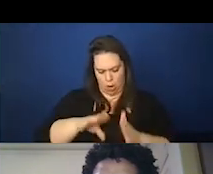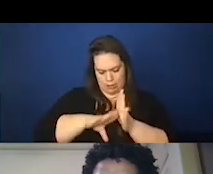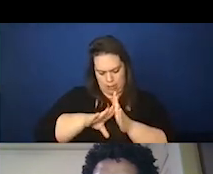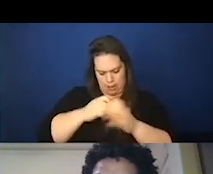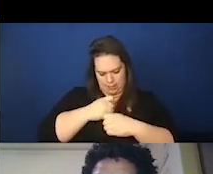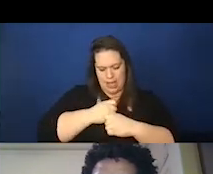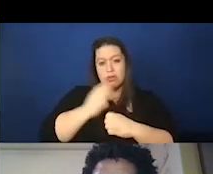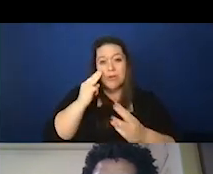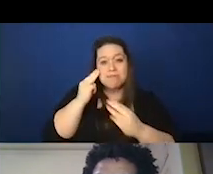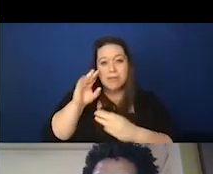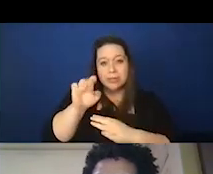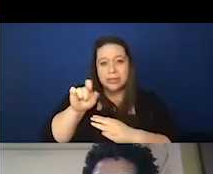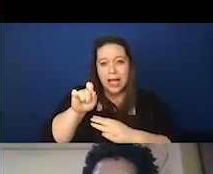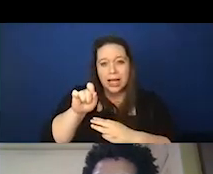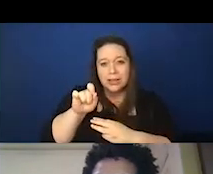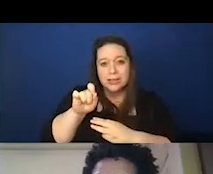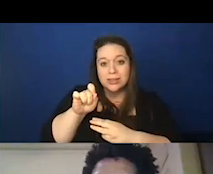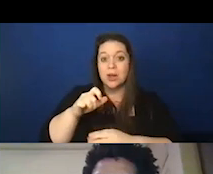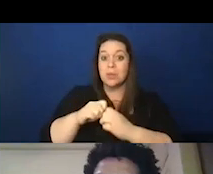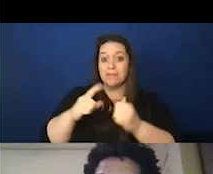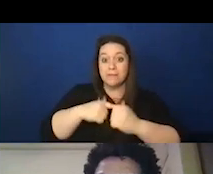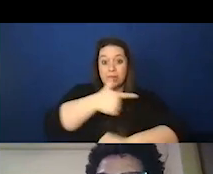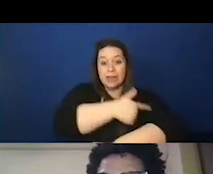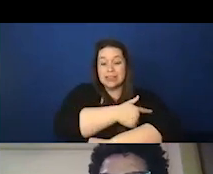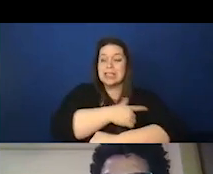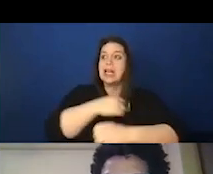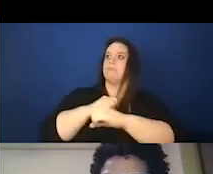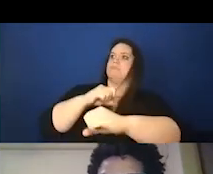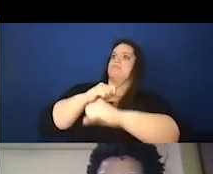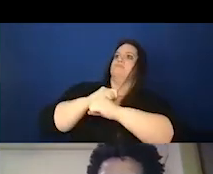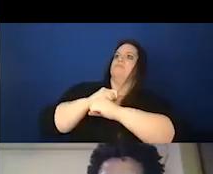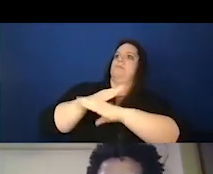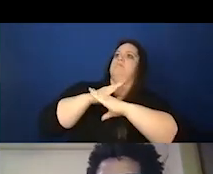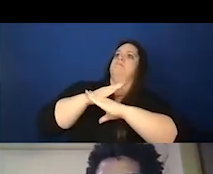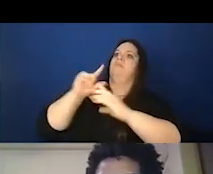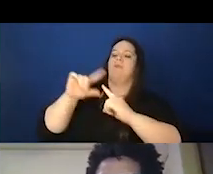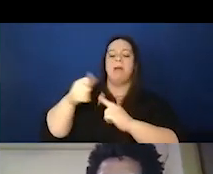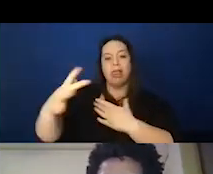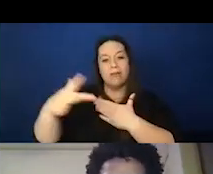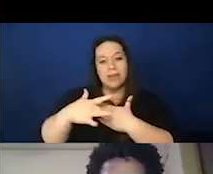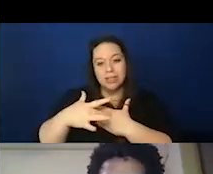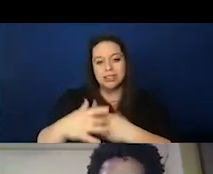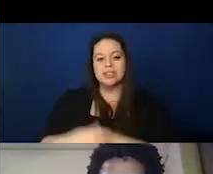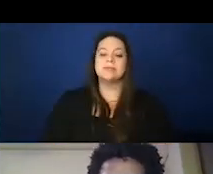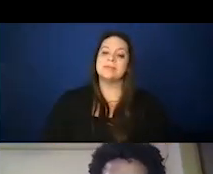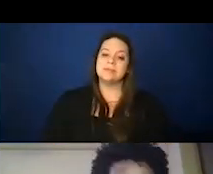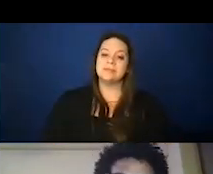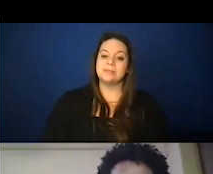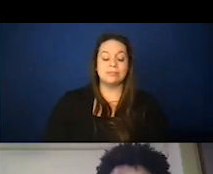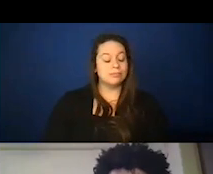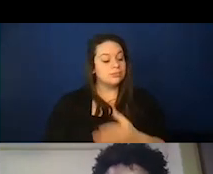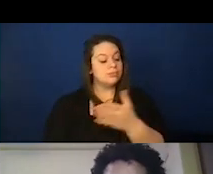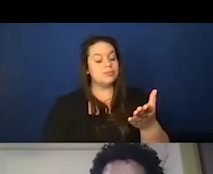getting. Thank you, Dr. Vasquez. And Dr. Ali, did you want to add anything? Yes, Dr. Vasquez was right on